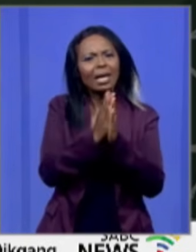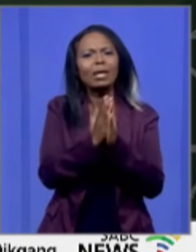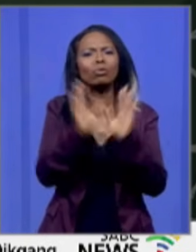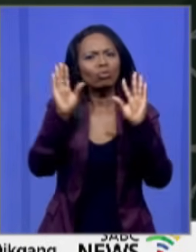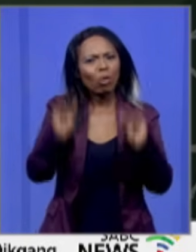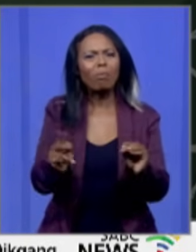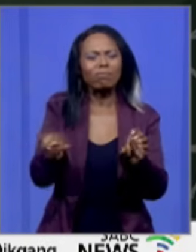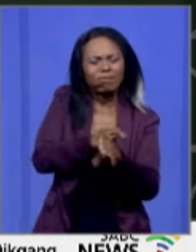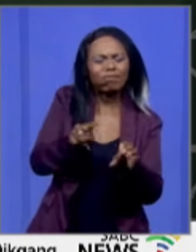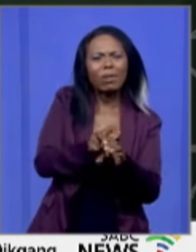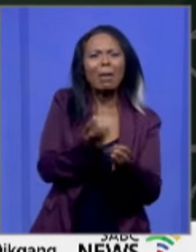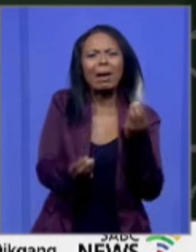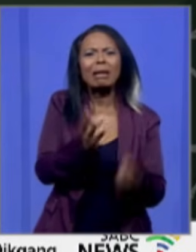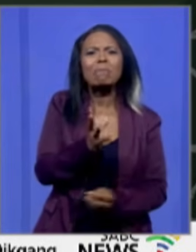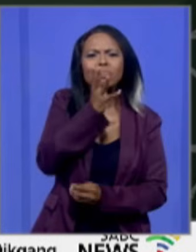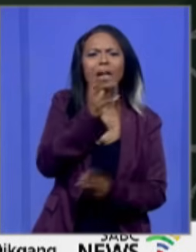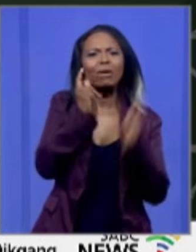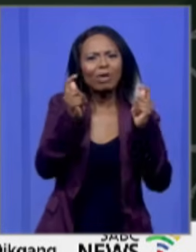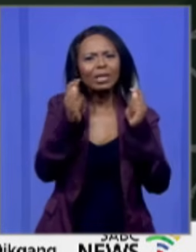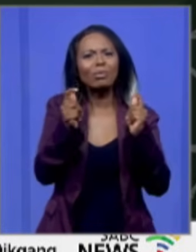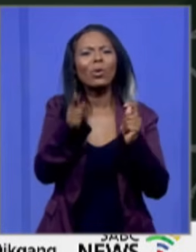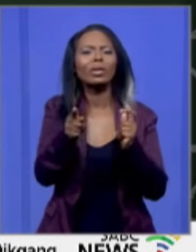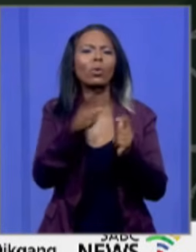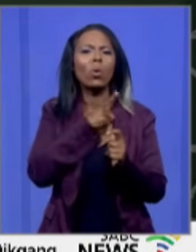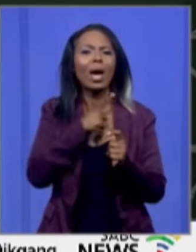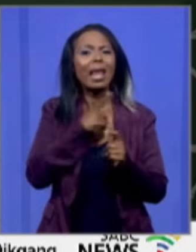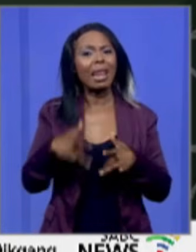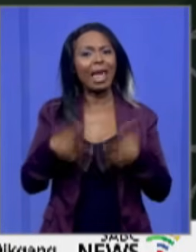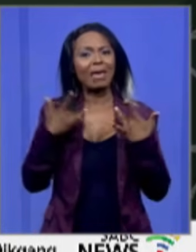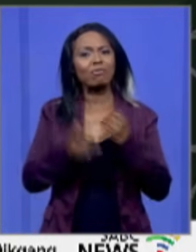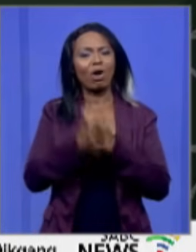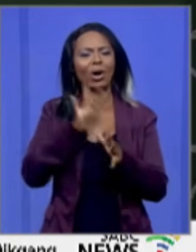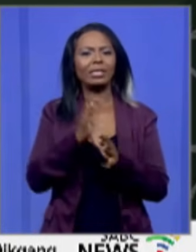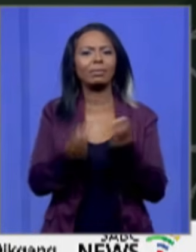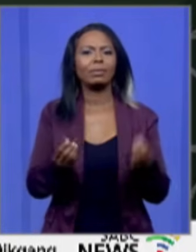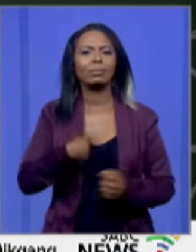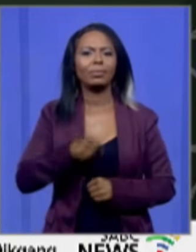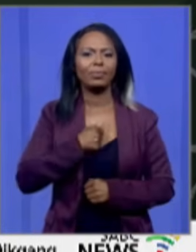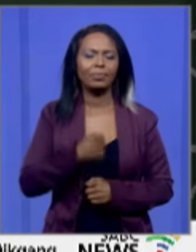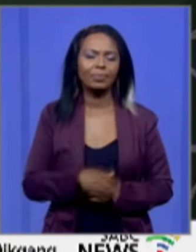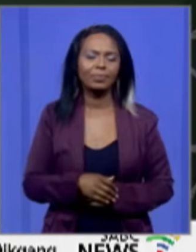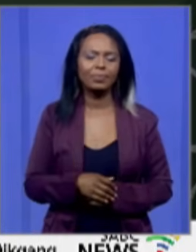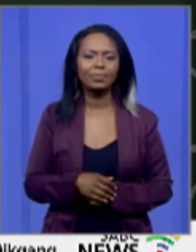nametša di-overload ka mo dikoleng tša bona ka gore maphelo a bana ba rena a tla pele.